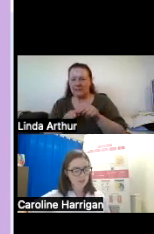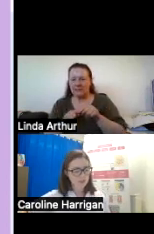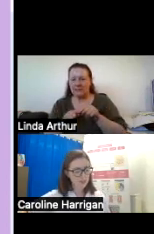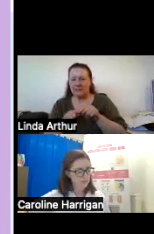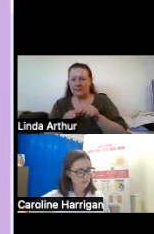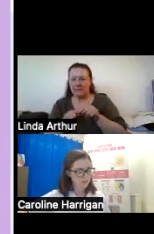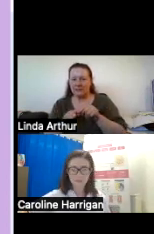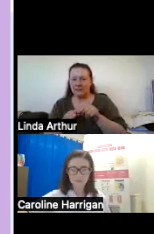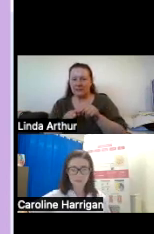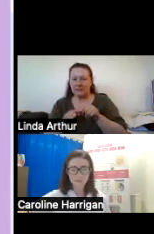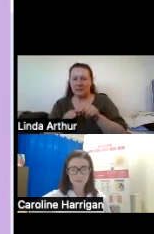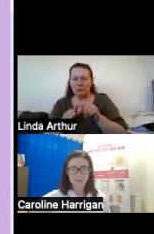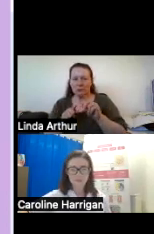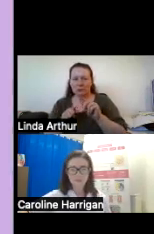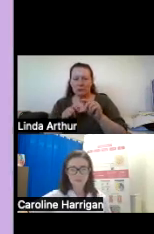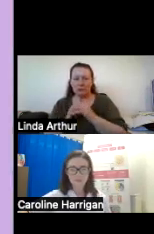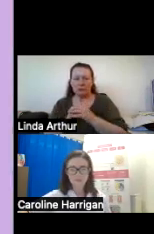change to the next slide.